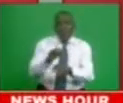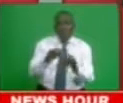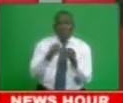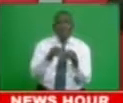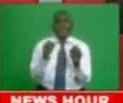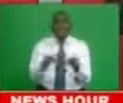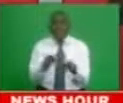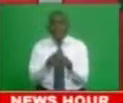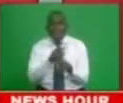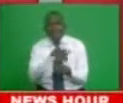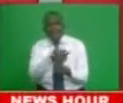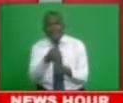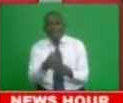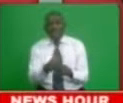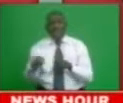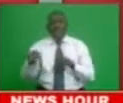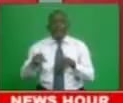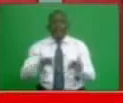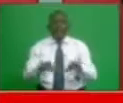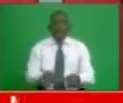capacity of their respective outfits.